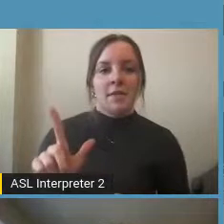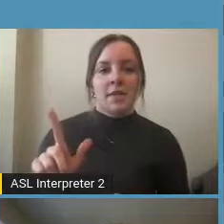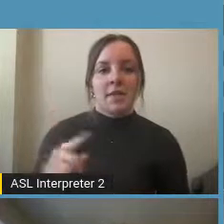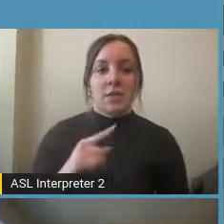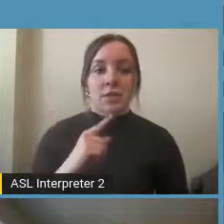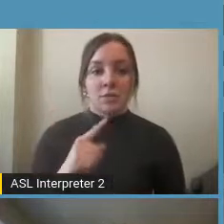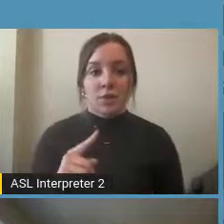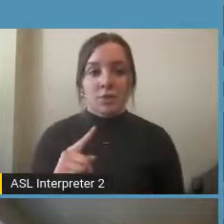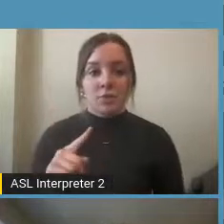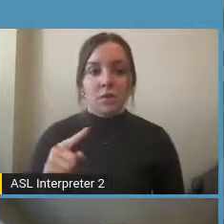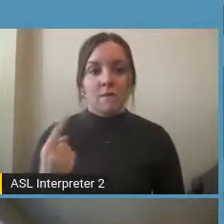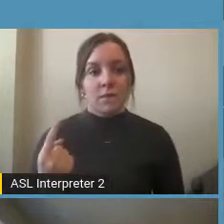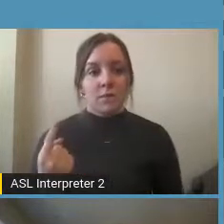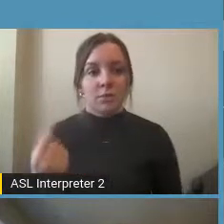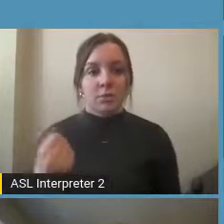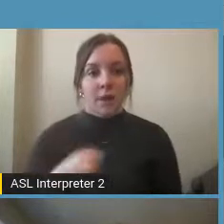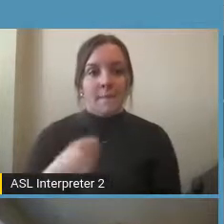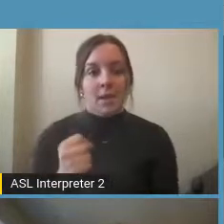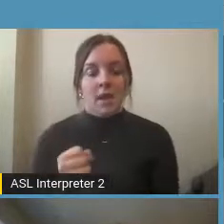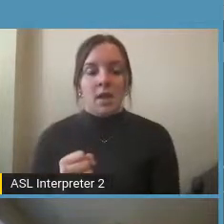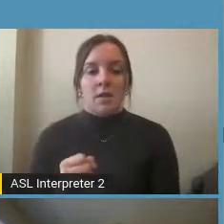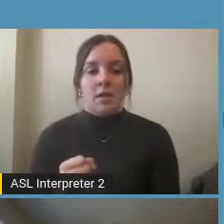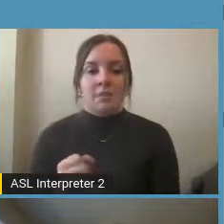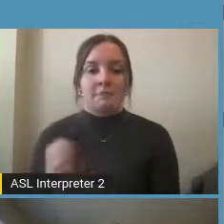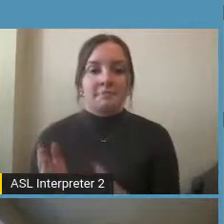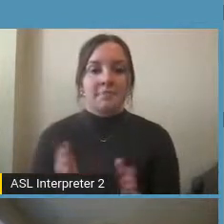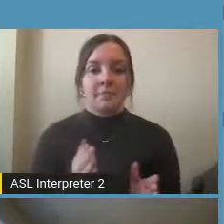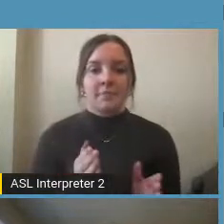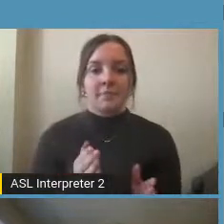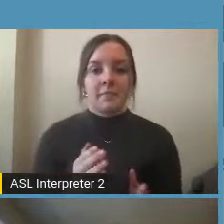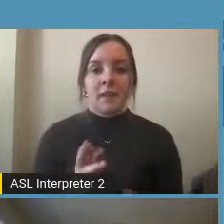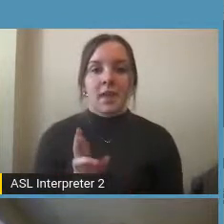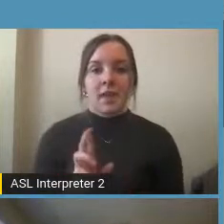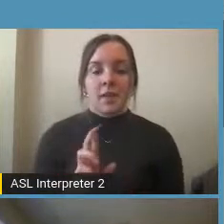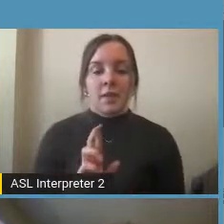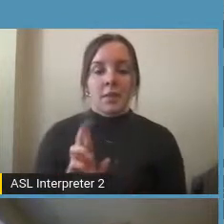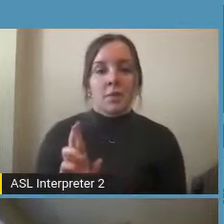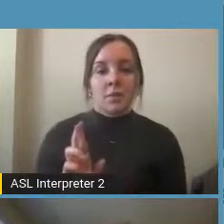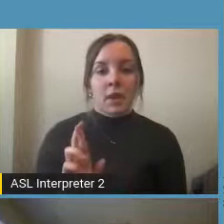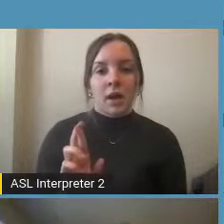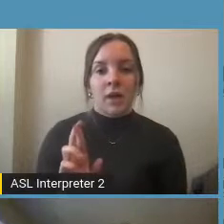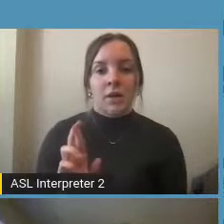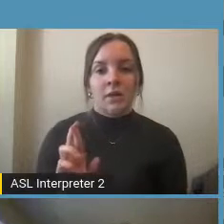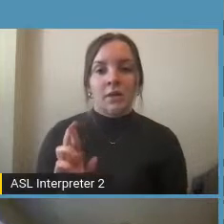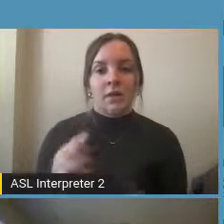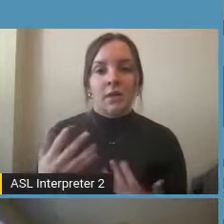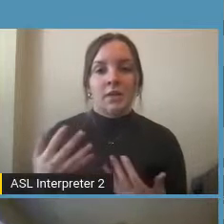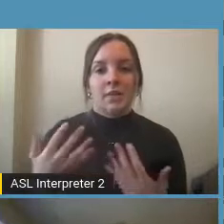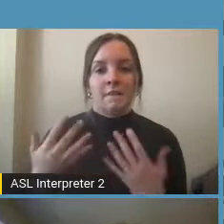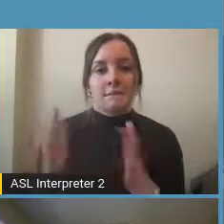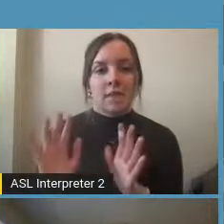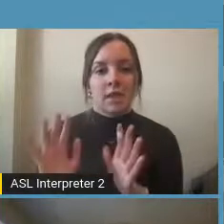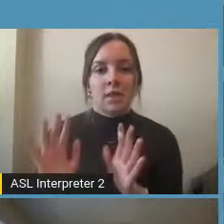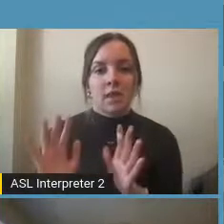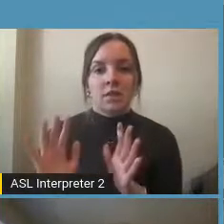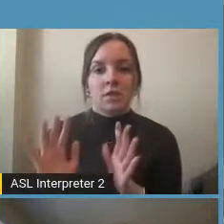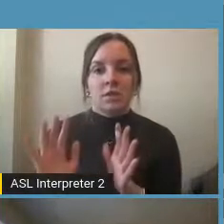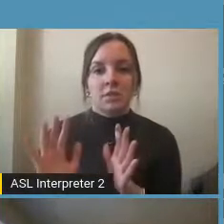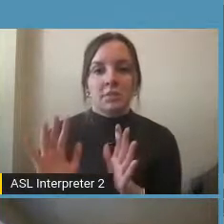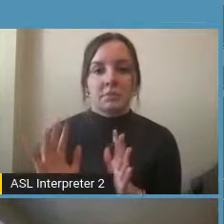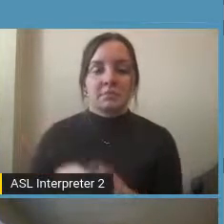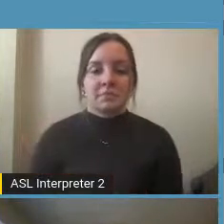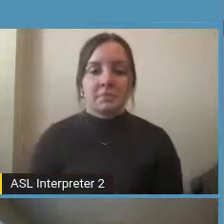some work to add all these pieces, and then the far right is the finished object. We 3D